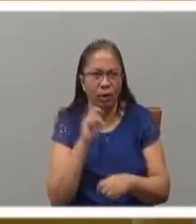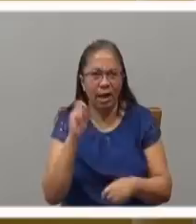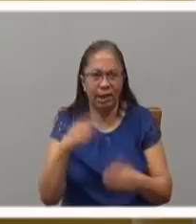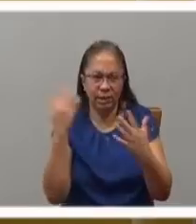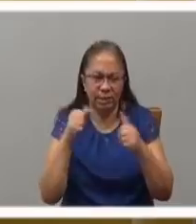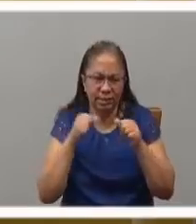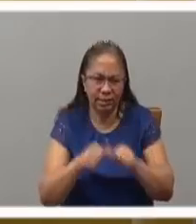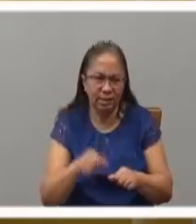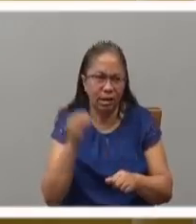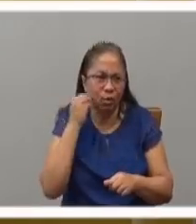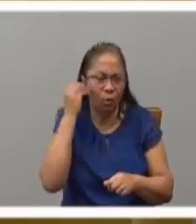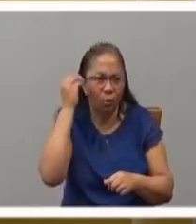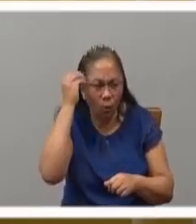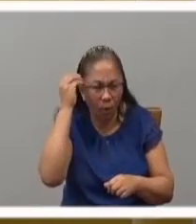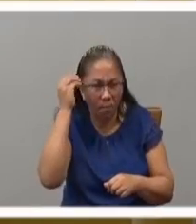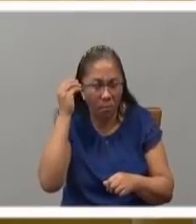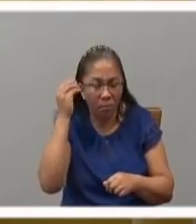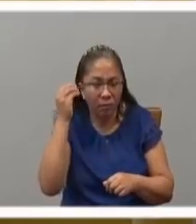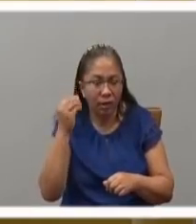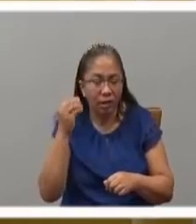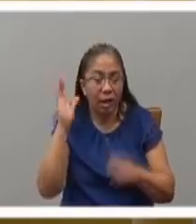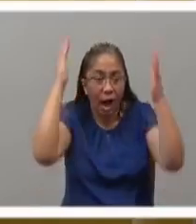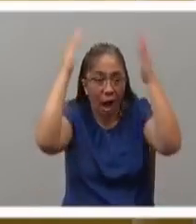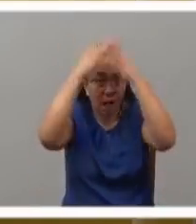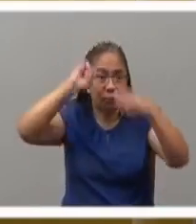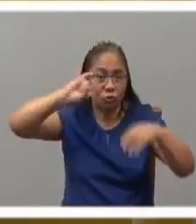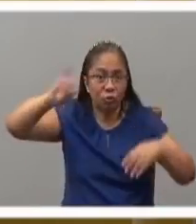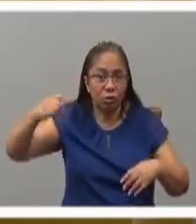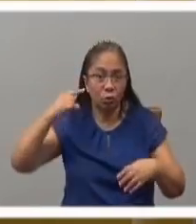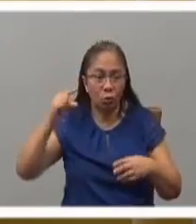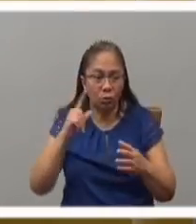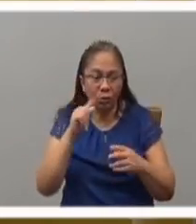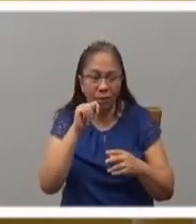of Archbishop Jason Gordon through the media